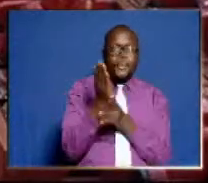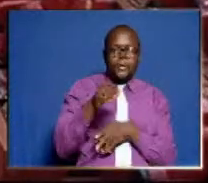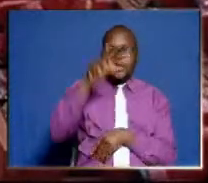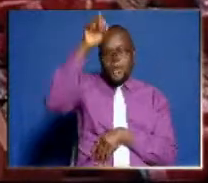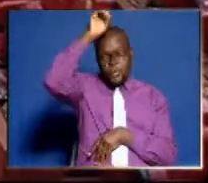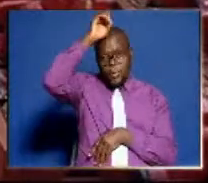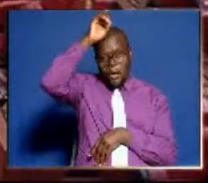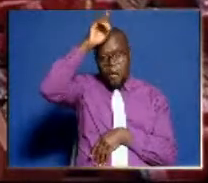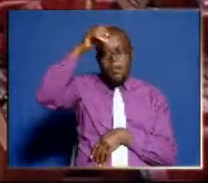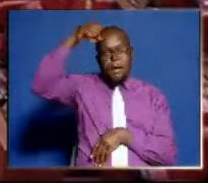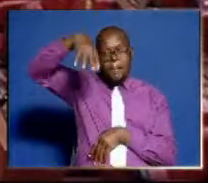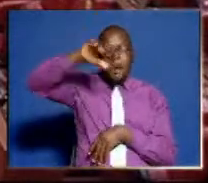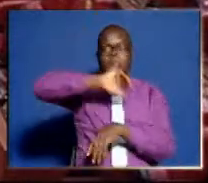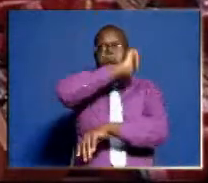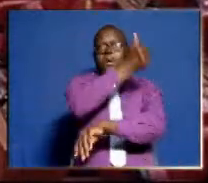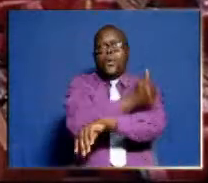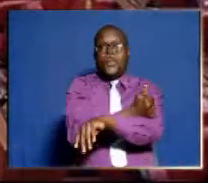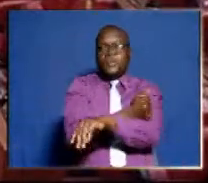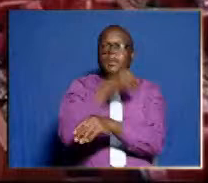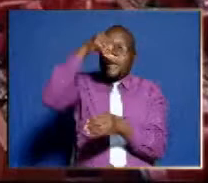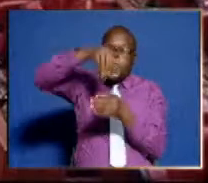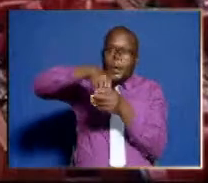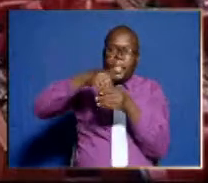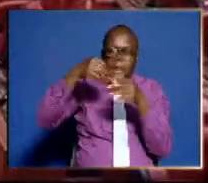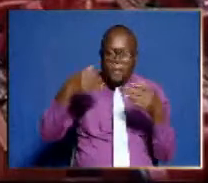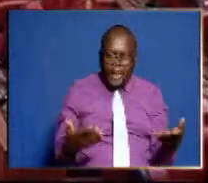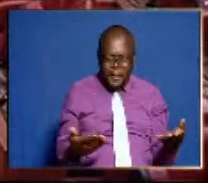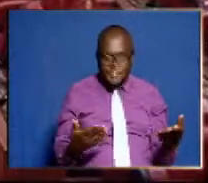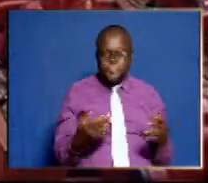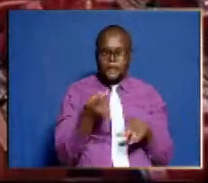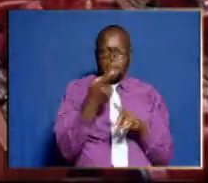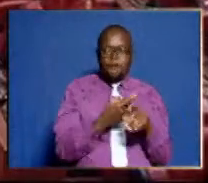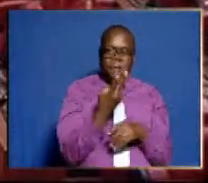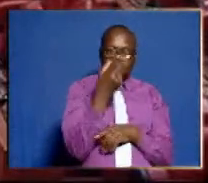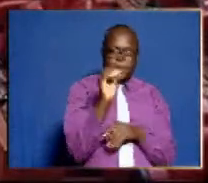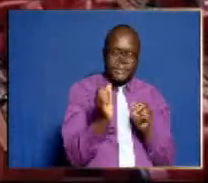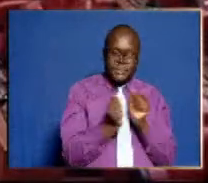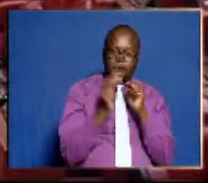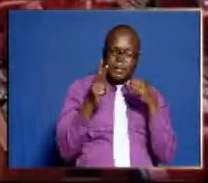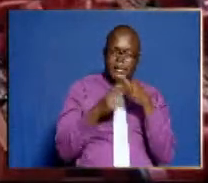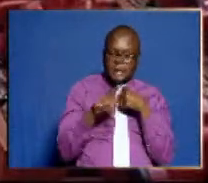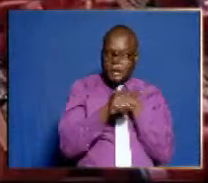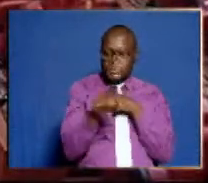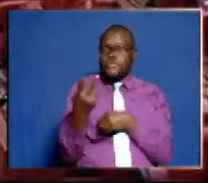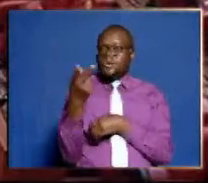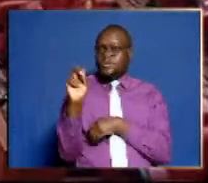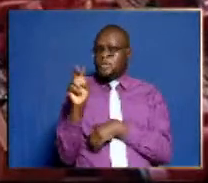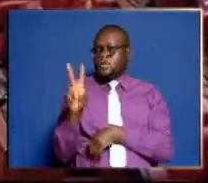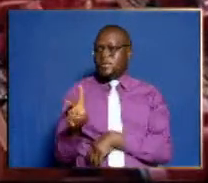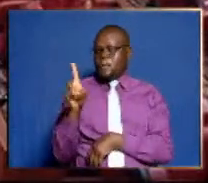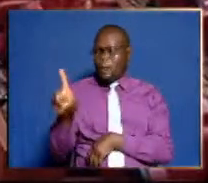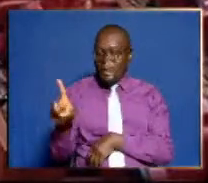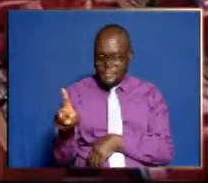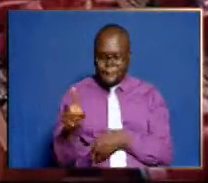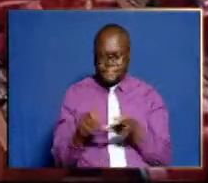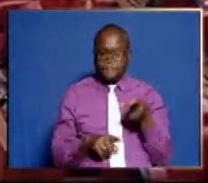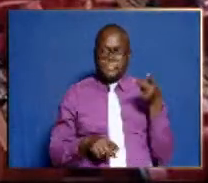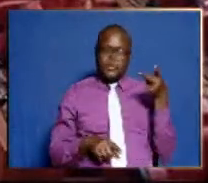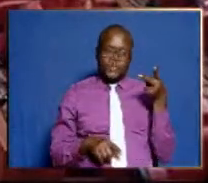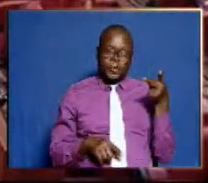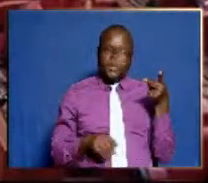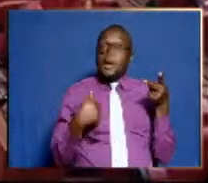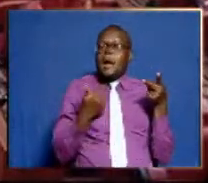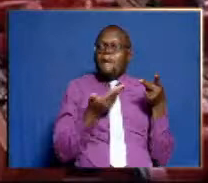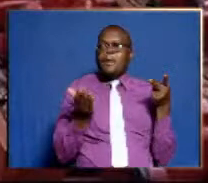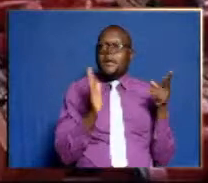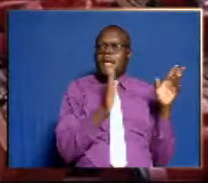Electrification Authority in Magarin Sub-County from 2017 to date? Roman 2, are there any